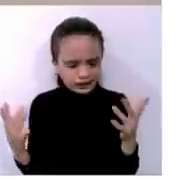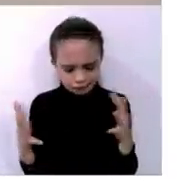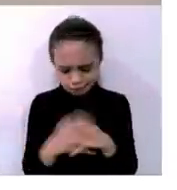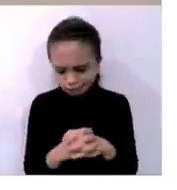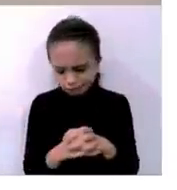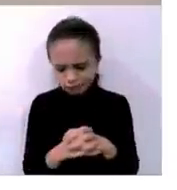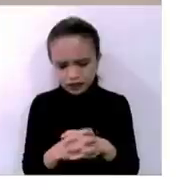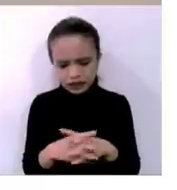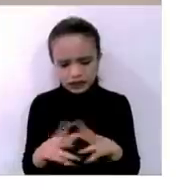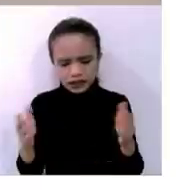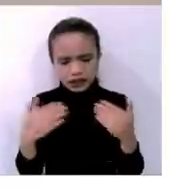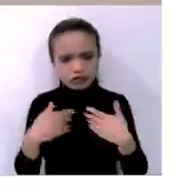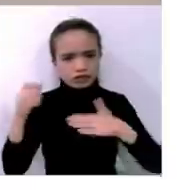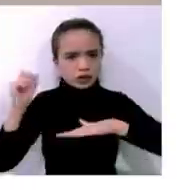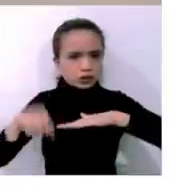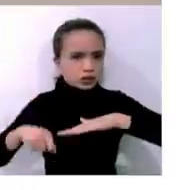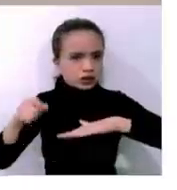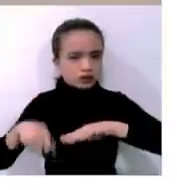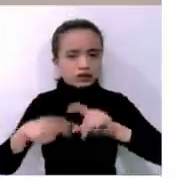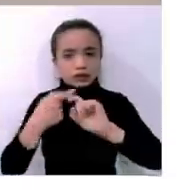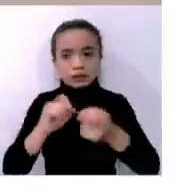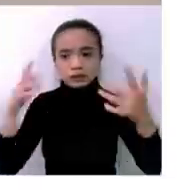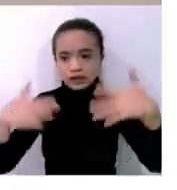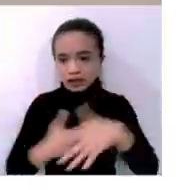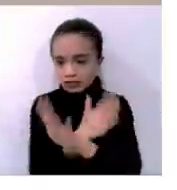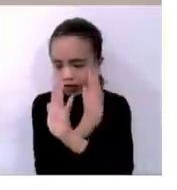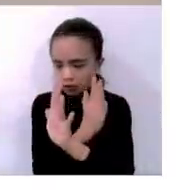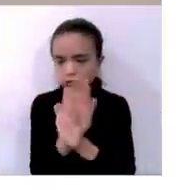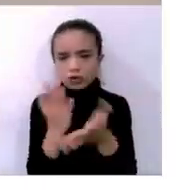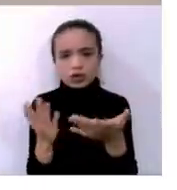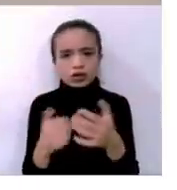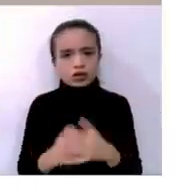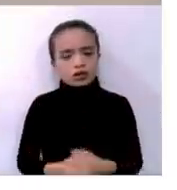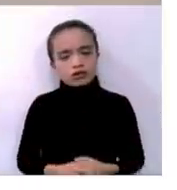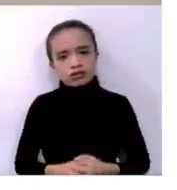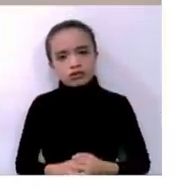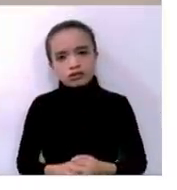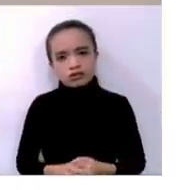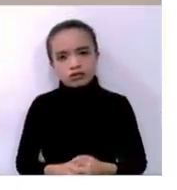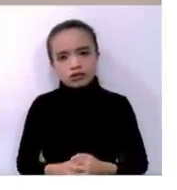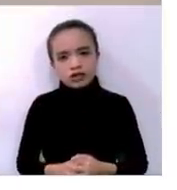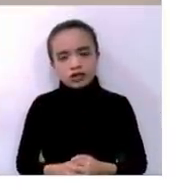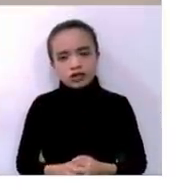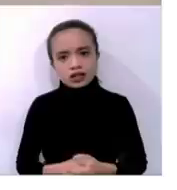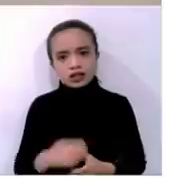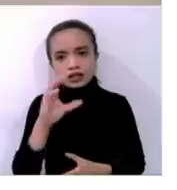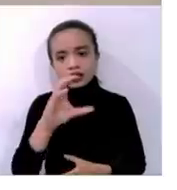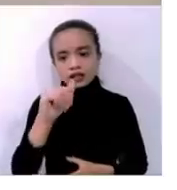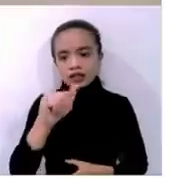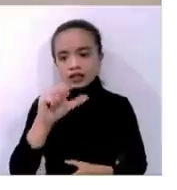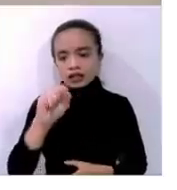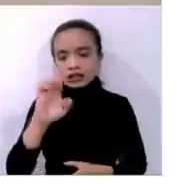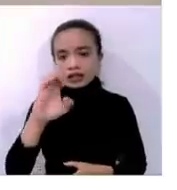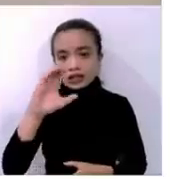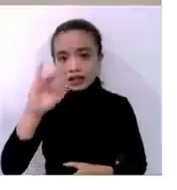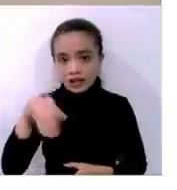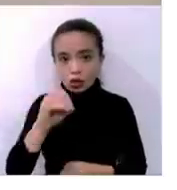these commissioners from Davao were colluding. But Casquejo wrote a separate